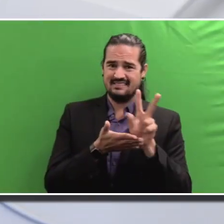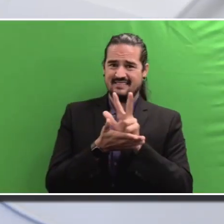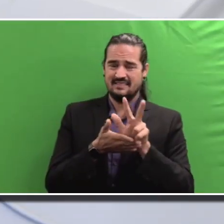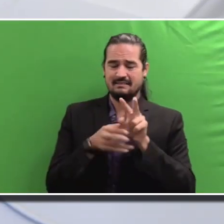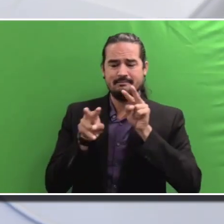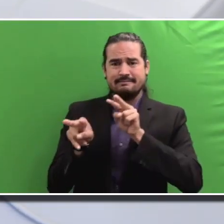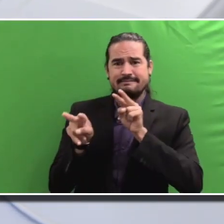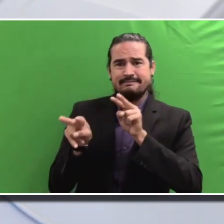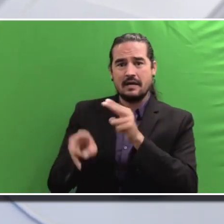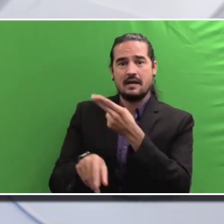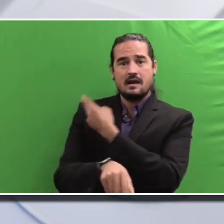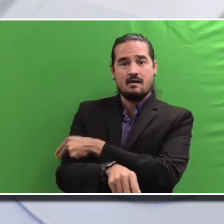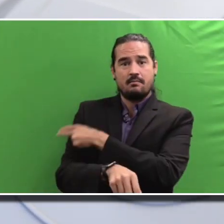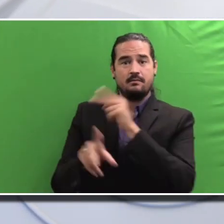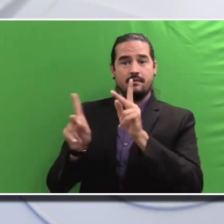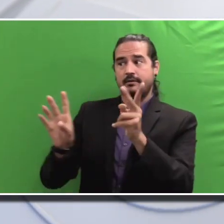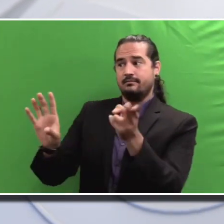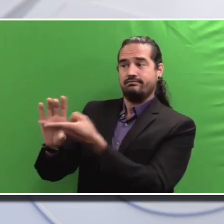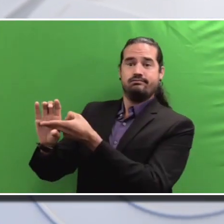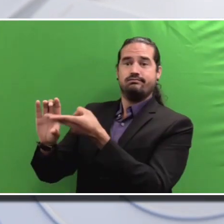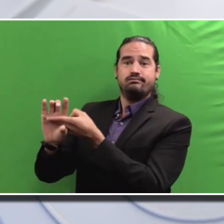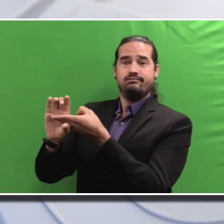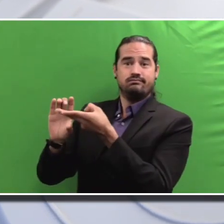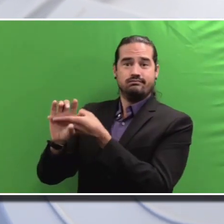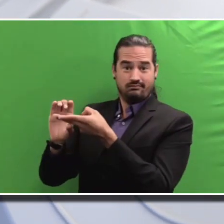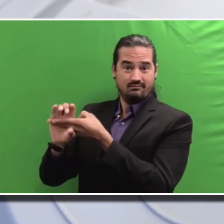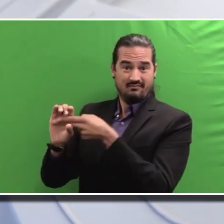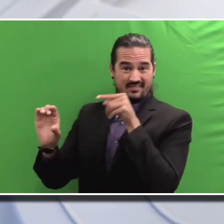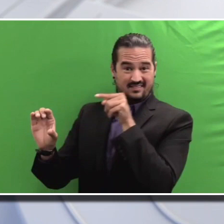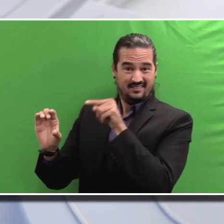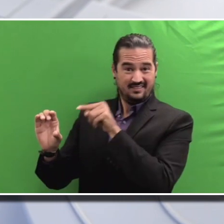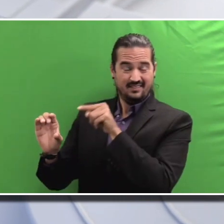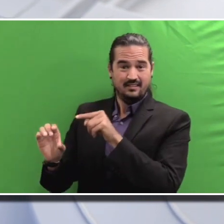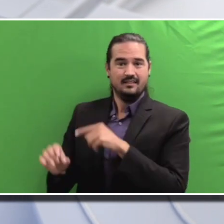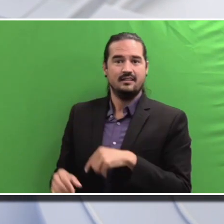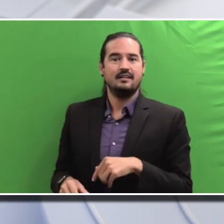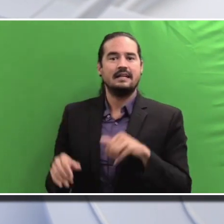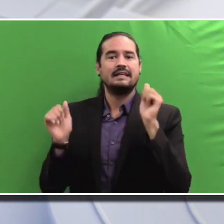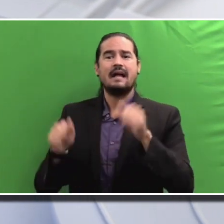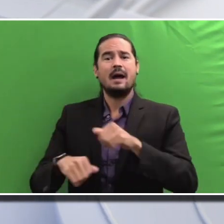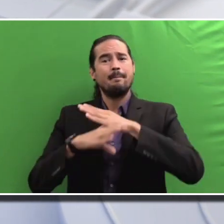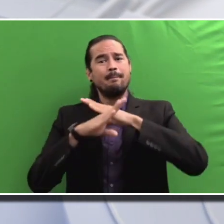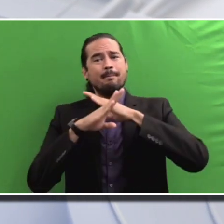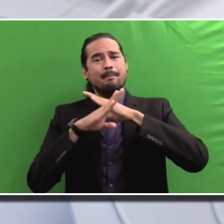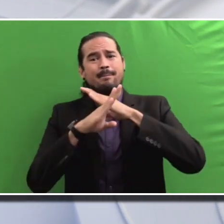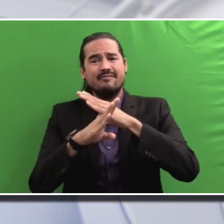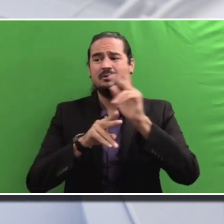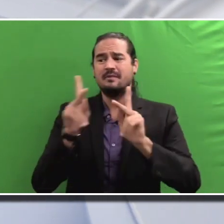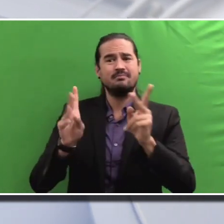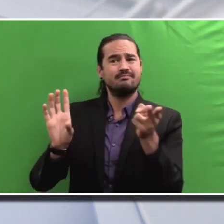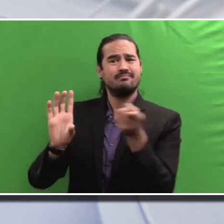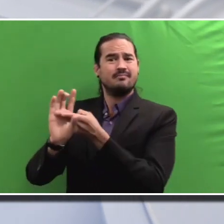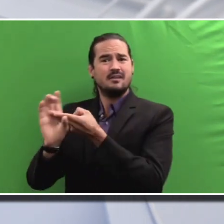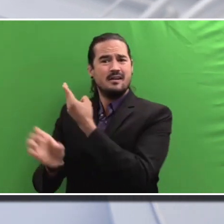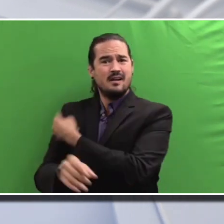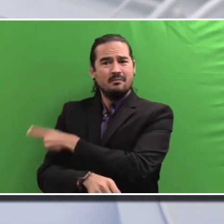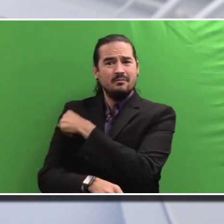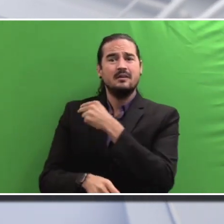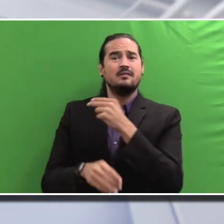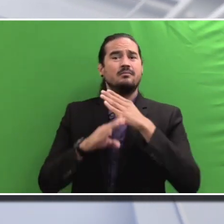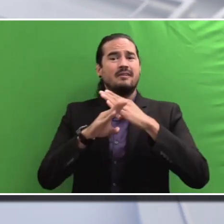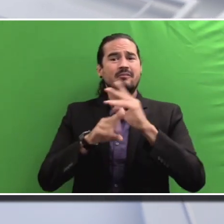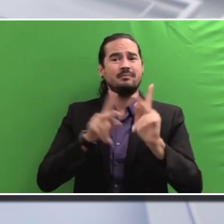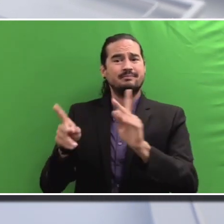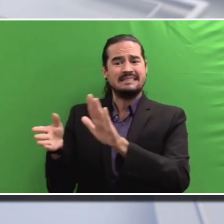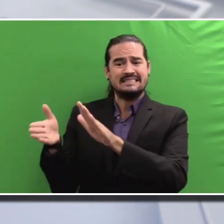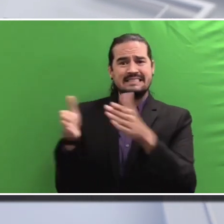We actually have the opportunity now to prevent COVID-19 hospitalizations and death. And because Delta has arrived and is the dominant strain, it is